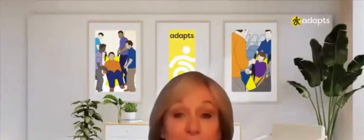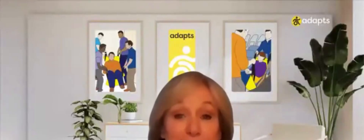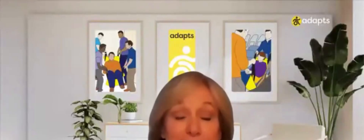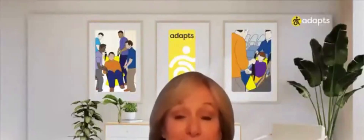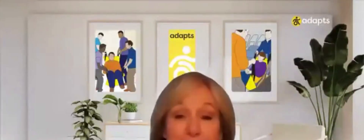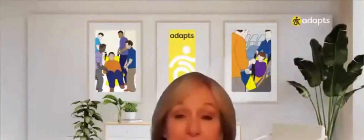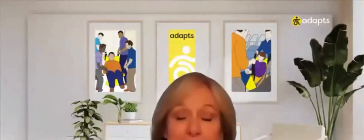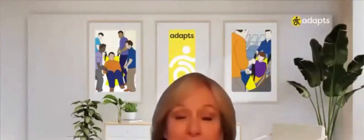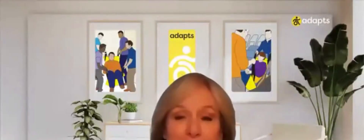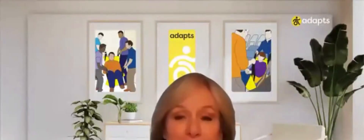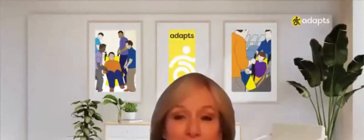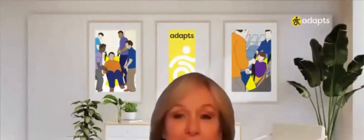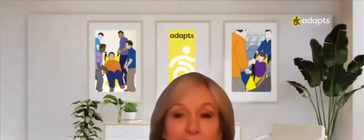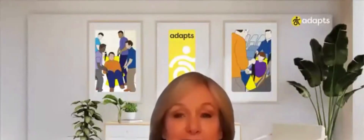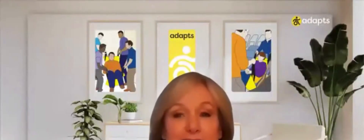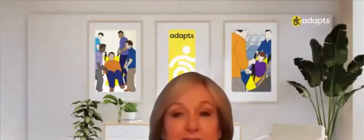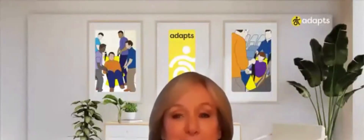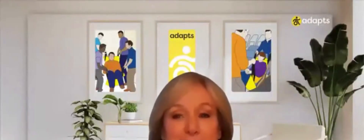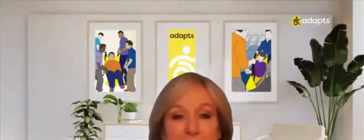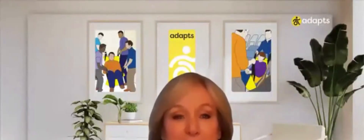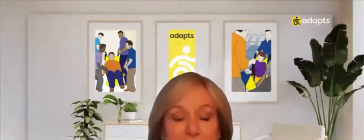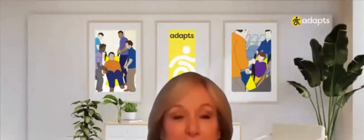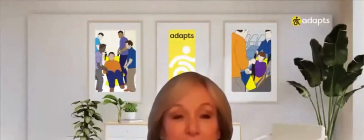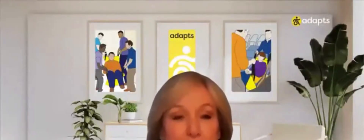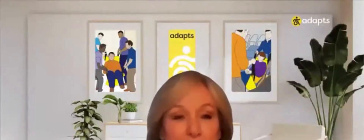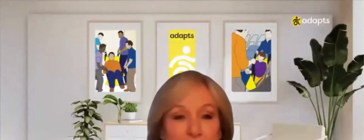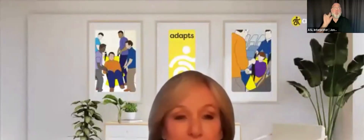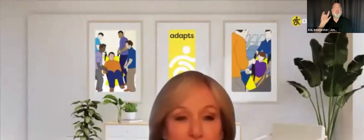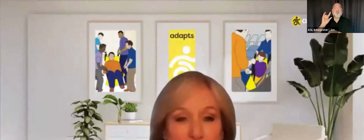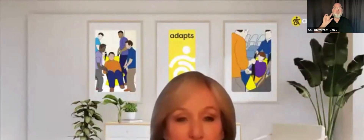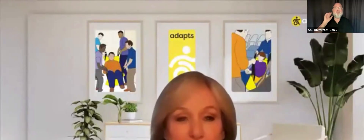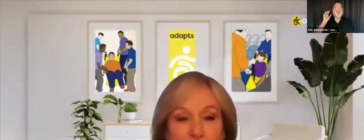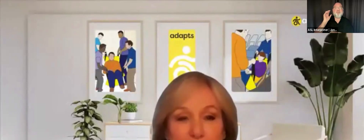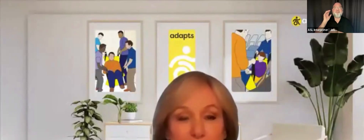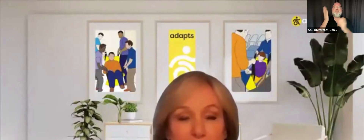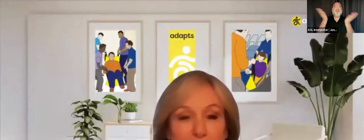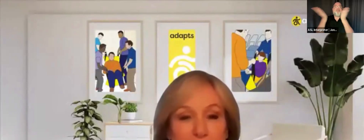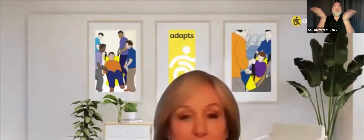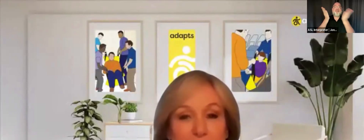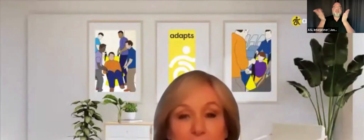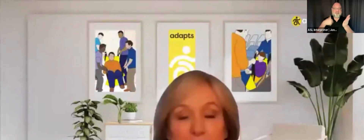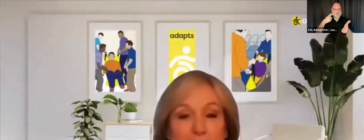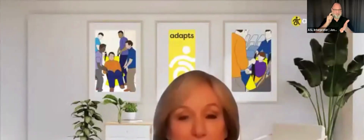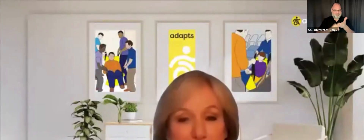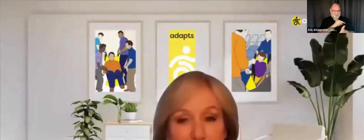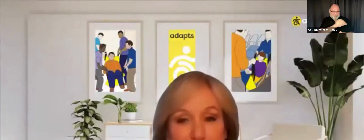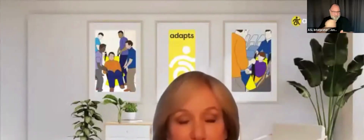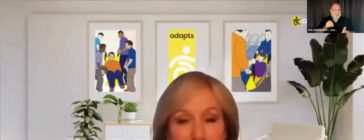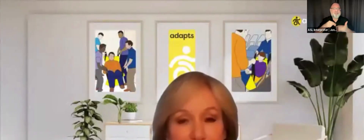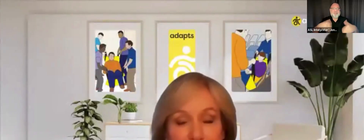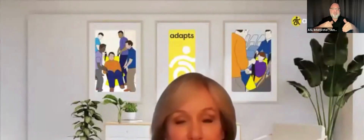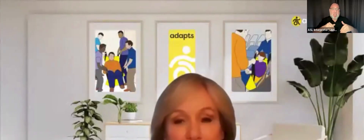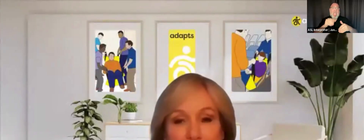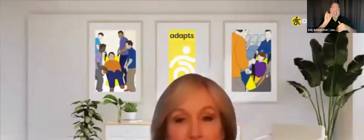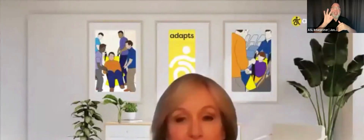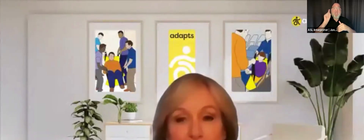a former flight attendant, I recognized an unmet safety need for wheelchair users when there's an emergency evacuation on an